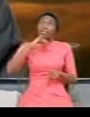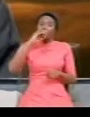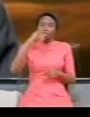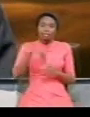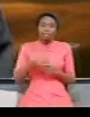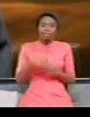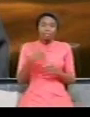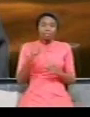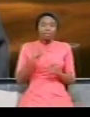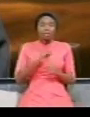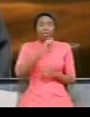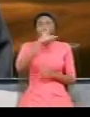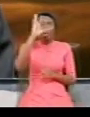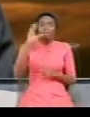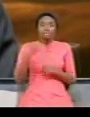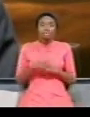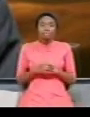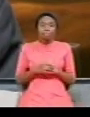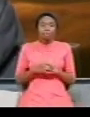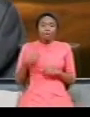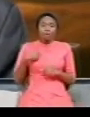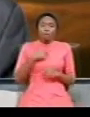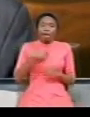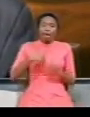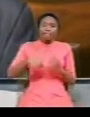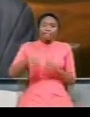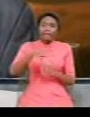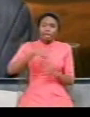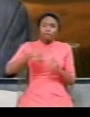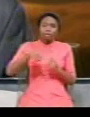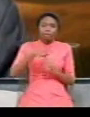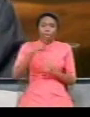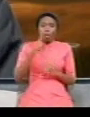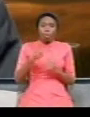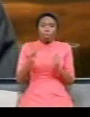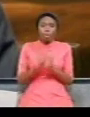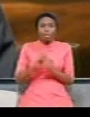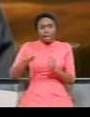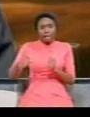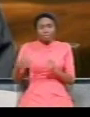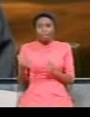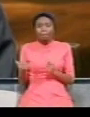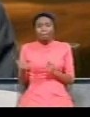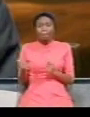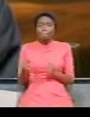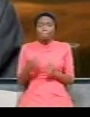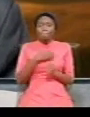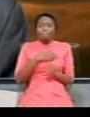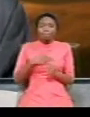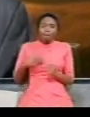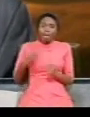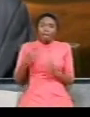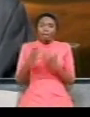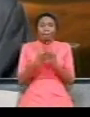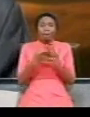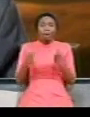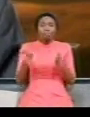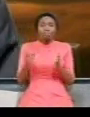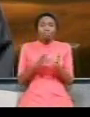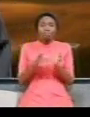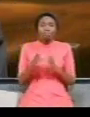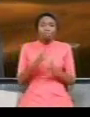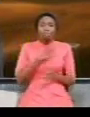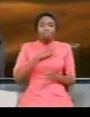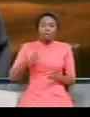is in the light, we have fellowship one with another, and the blood of